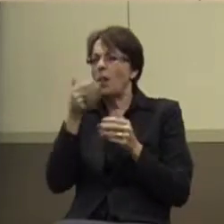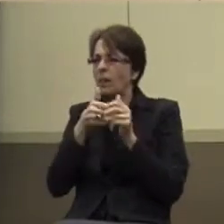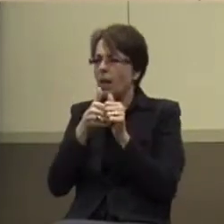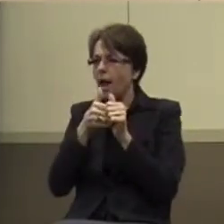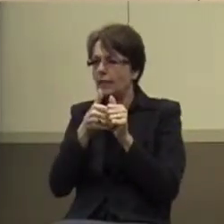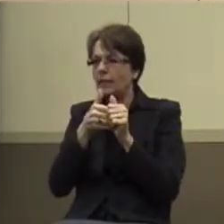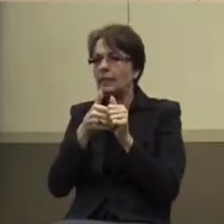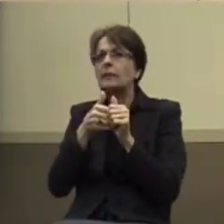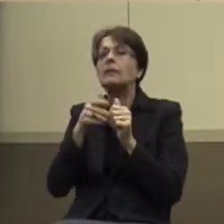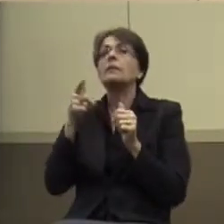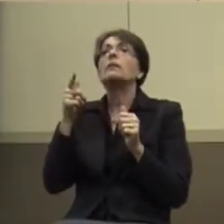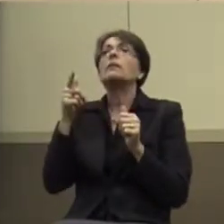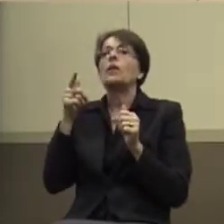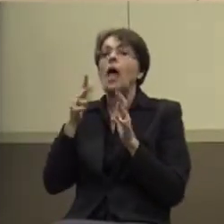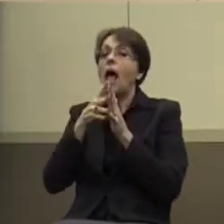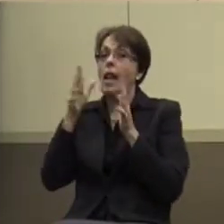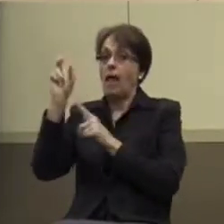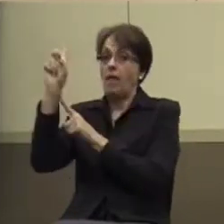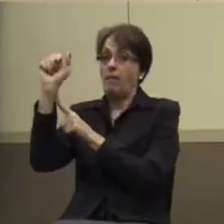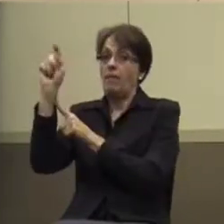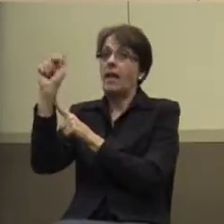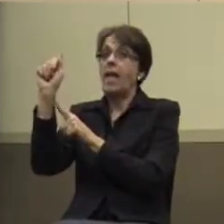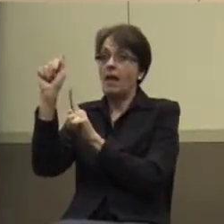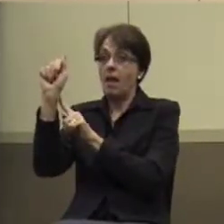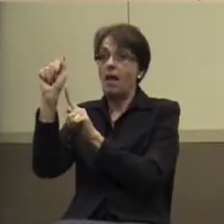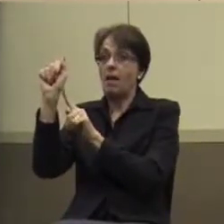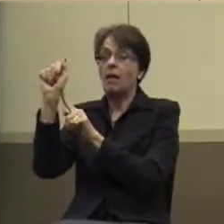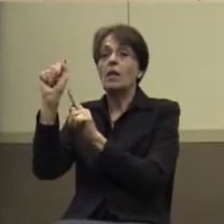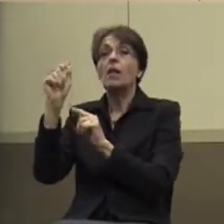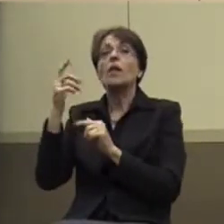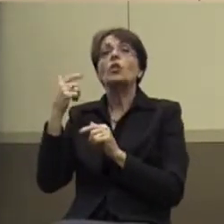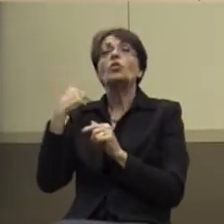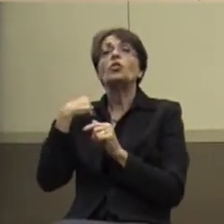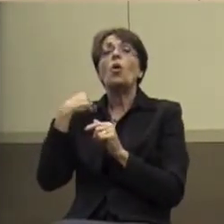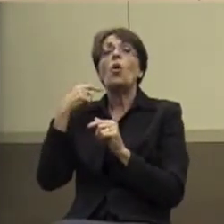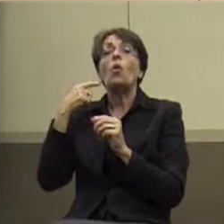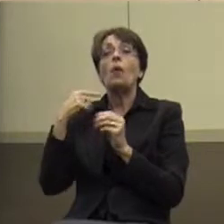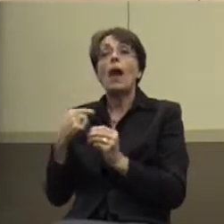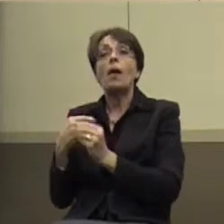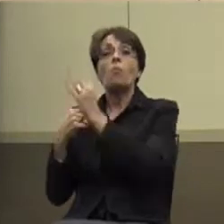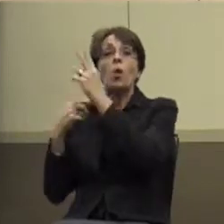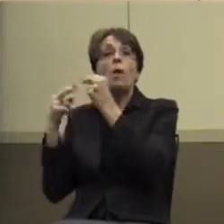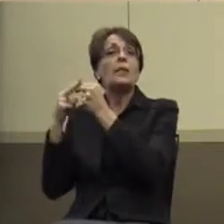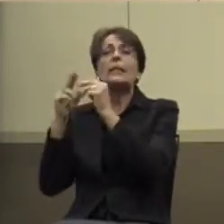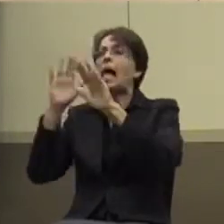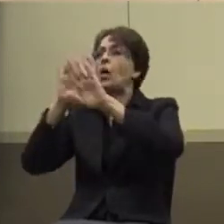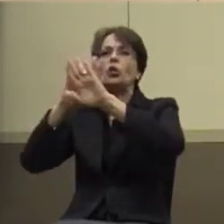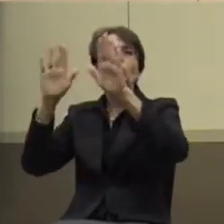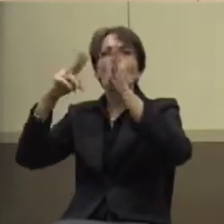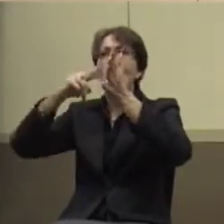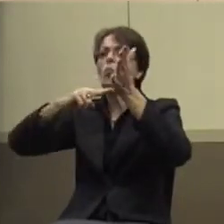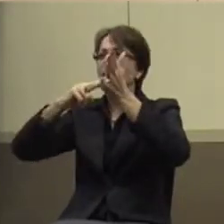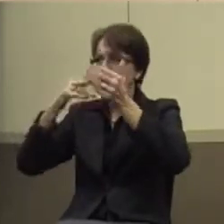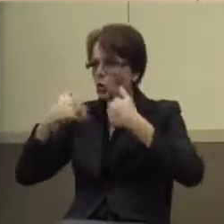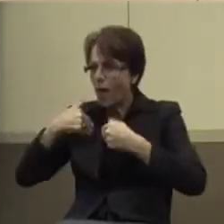here. Whenever I pull the slide up here, don't read it, because you've got it all there in front of you,